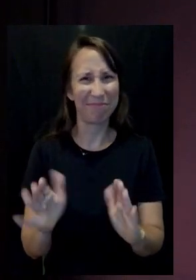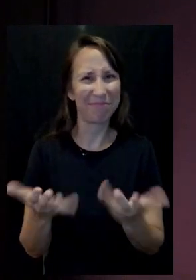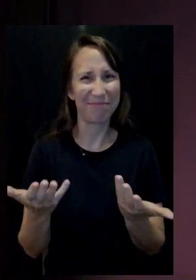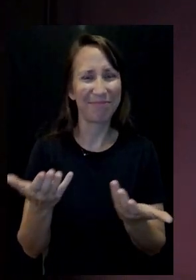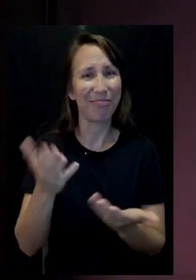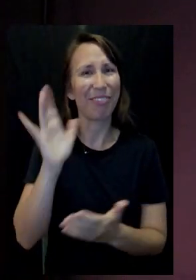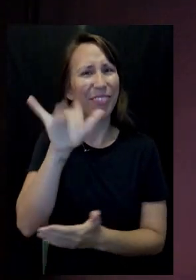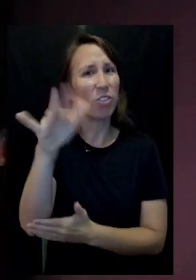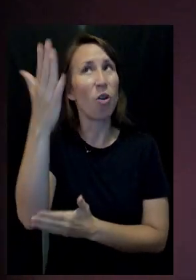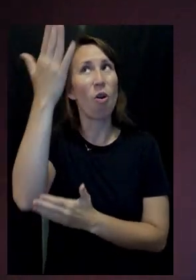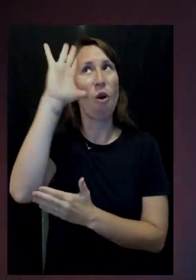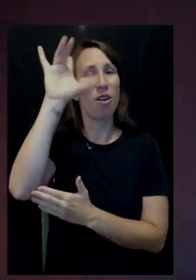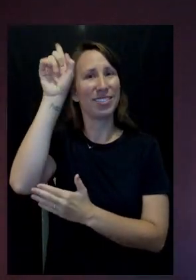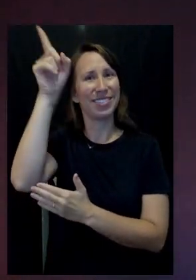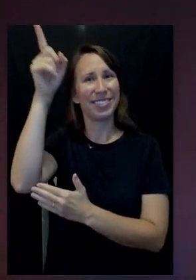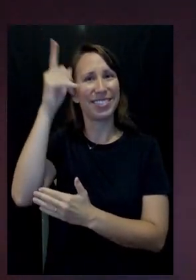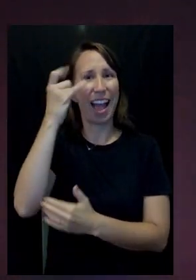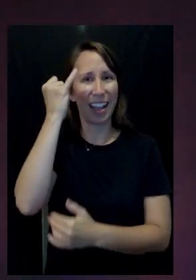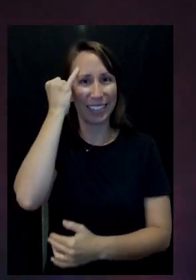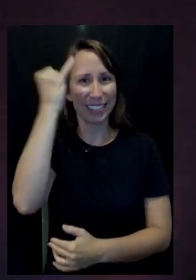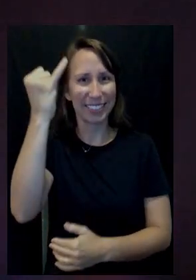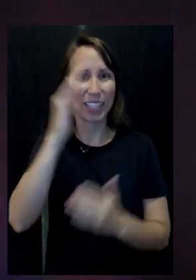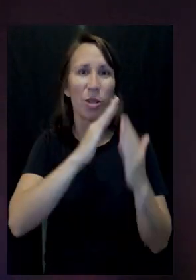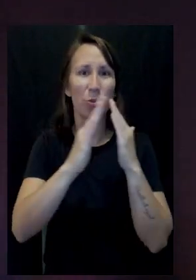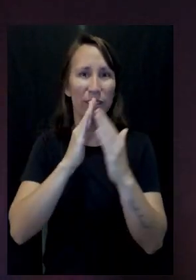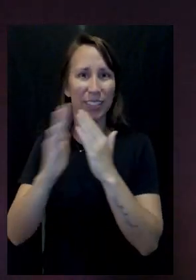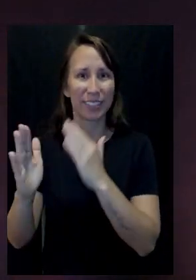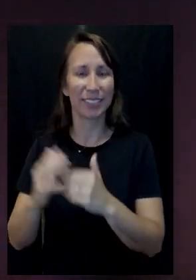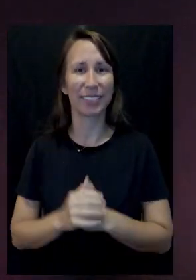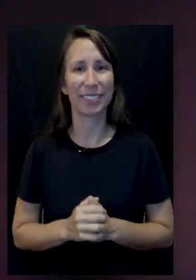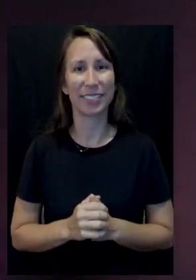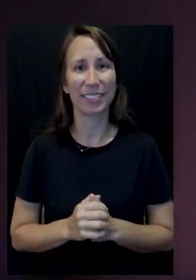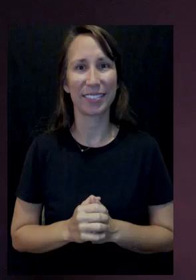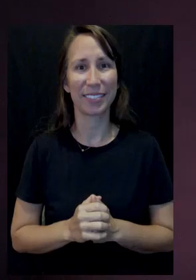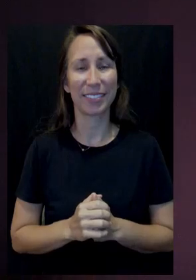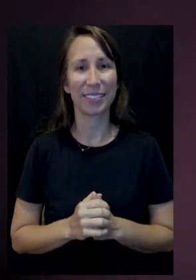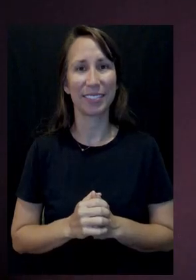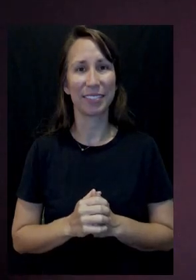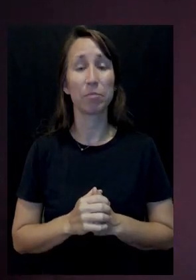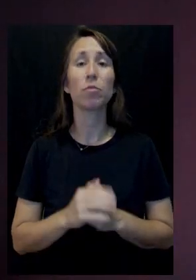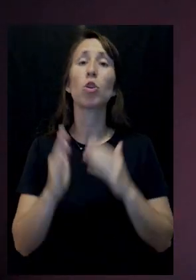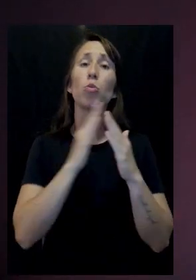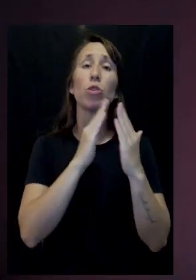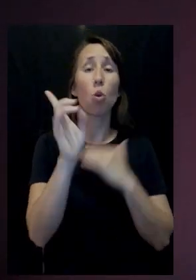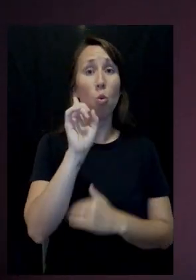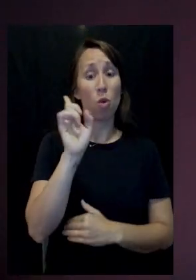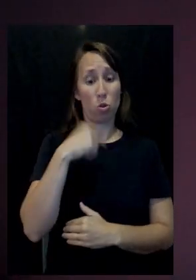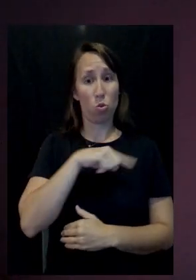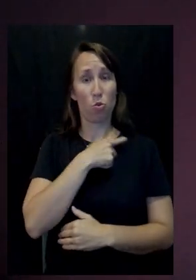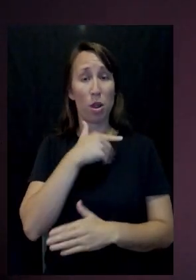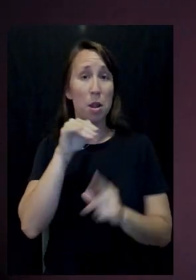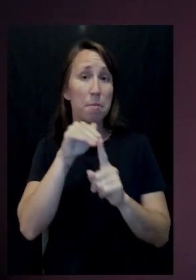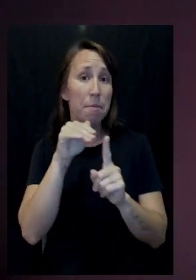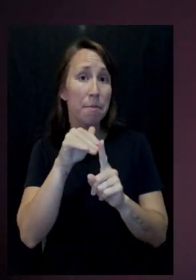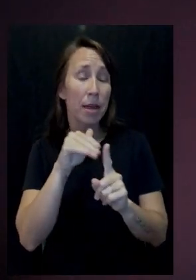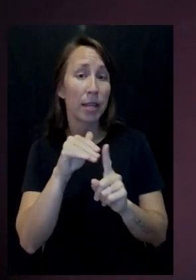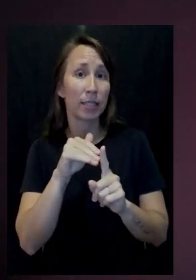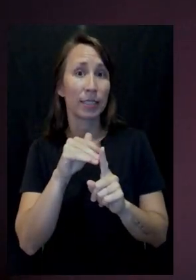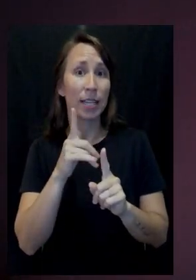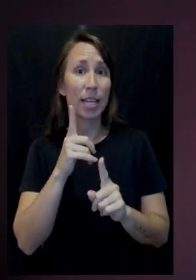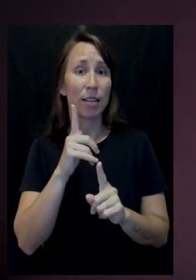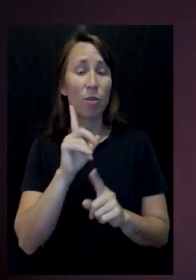No, it's God's idea, community. And community is where we're reminded of who we are in Christ. Community is the